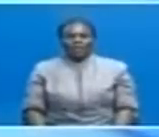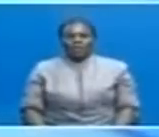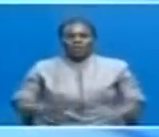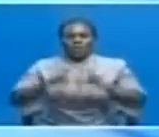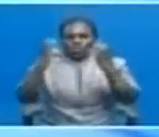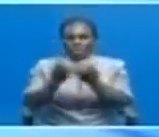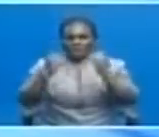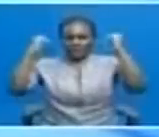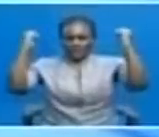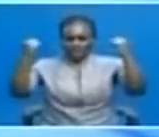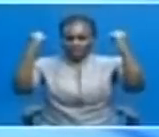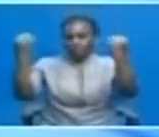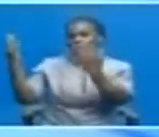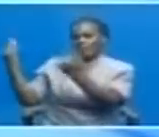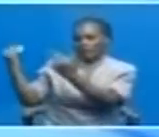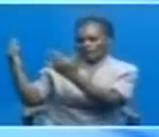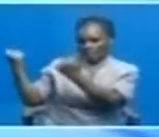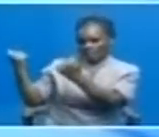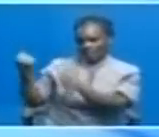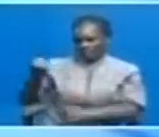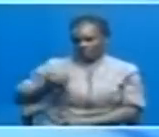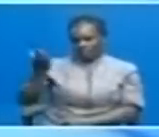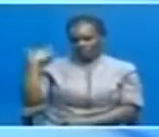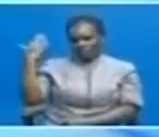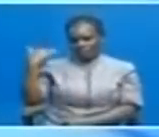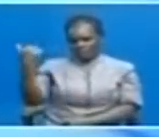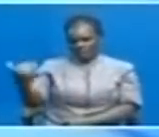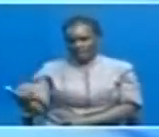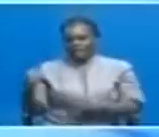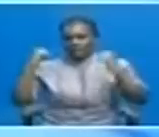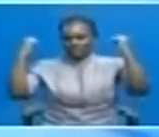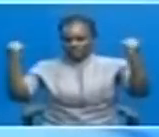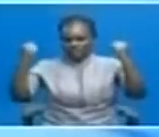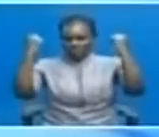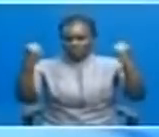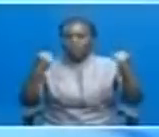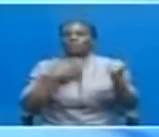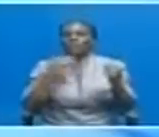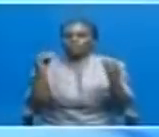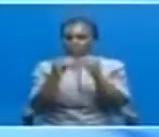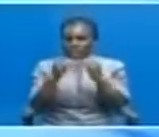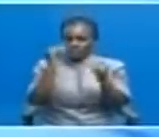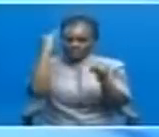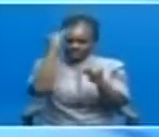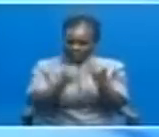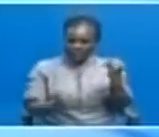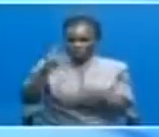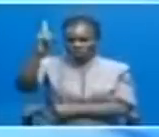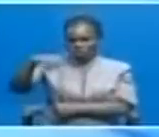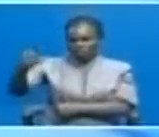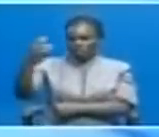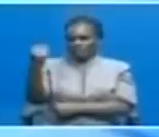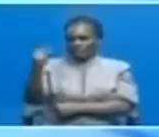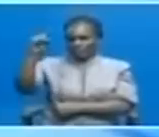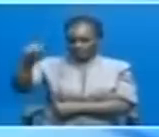With the World Championships quick approaching, Mercy Chirono, former world junior champion, is spirited to face and have a final laugh in the 5,000-meter